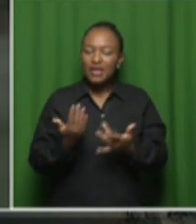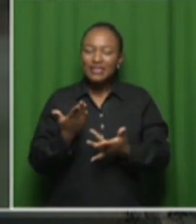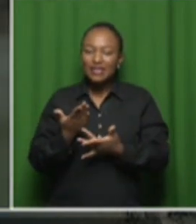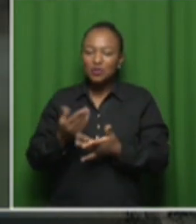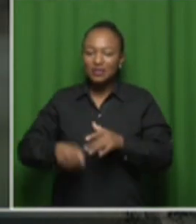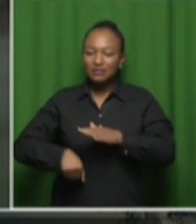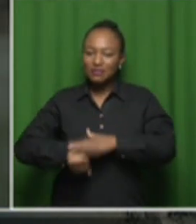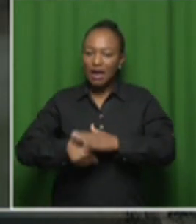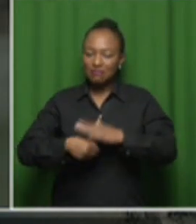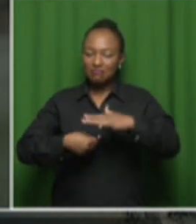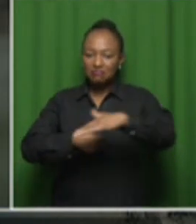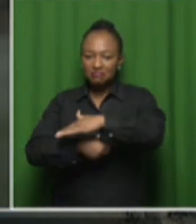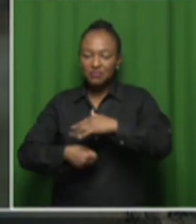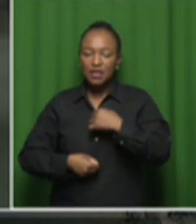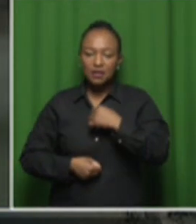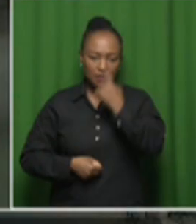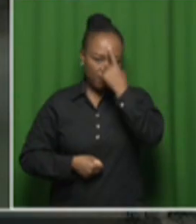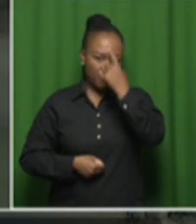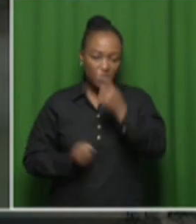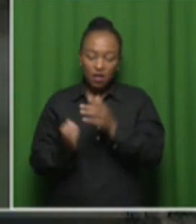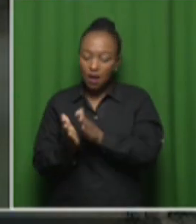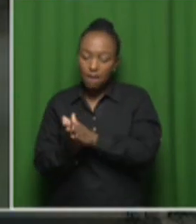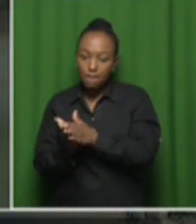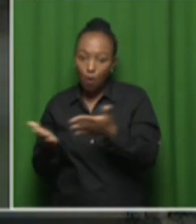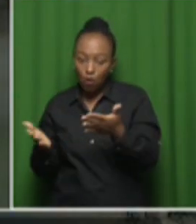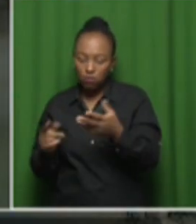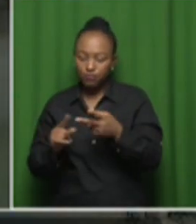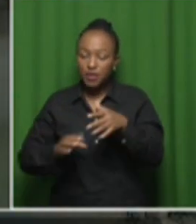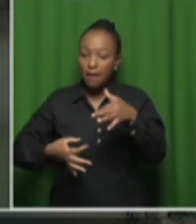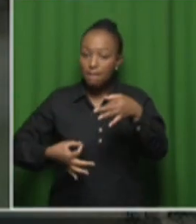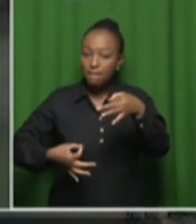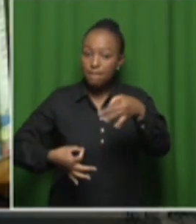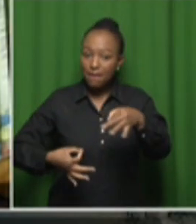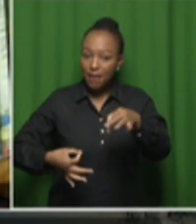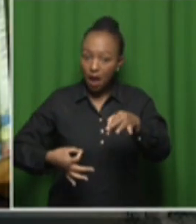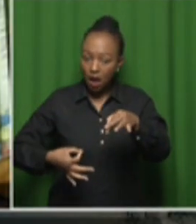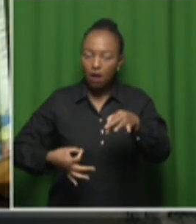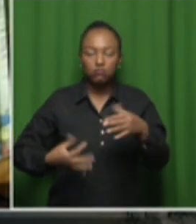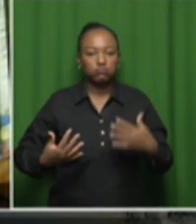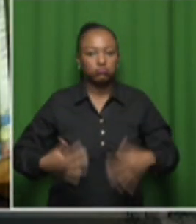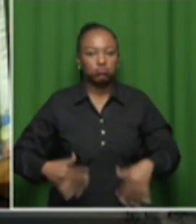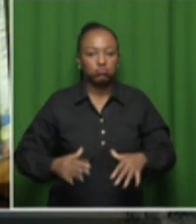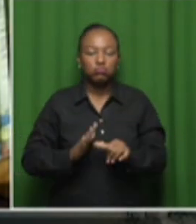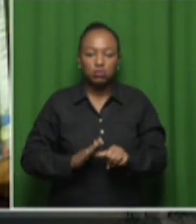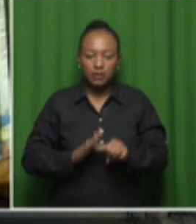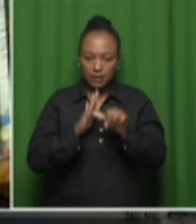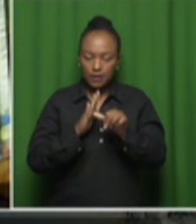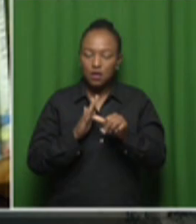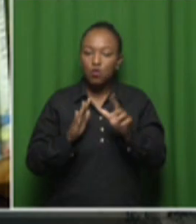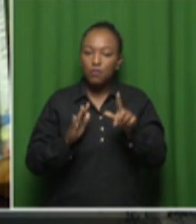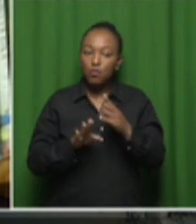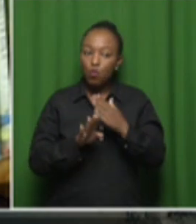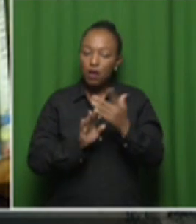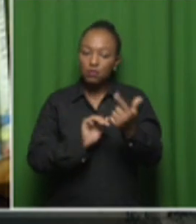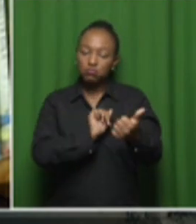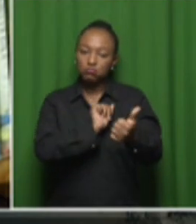a pen, a paper, those are the key elements, ensuring that we collaborate with our local libraries, making